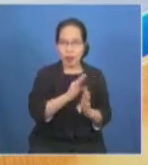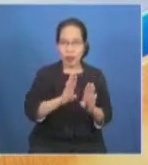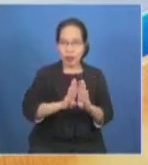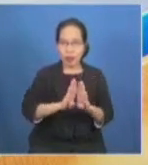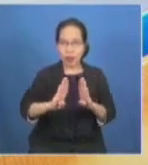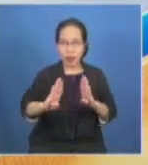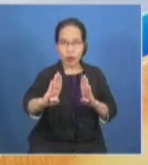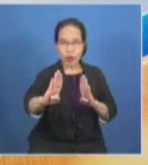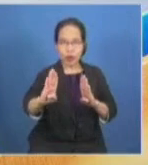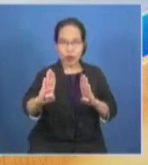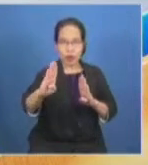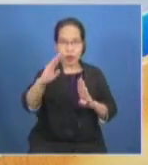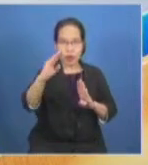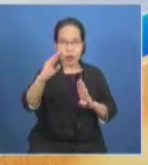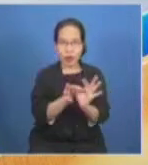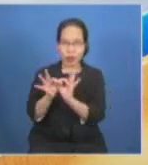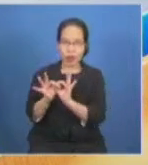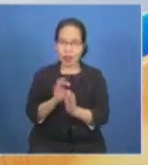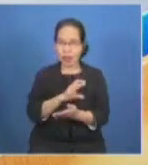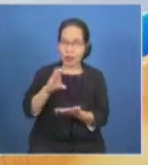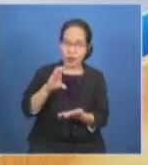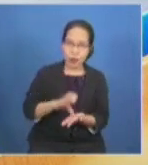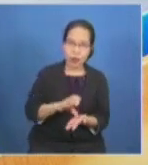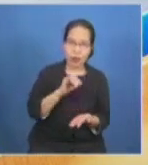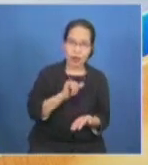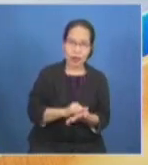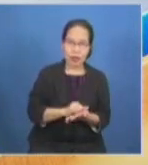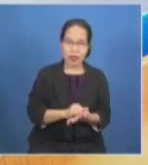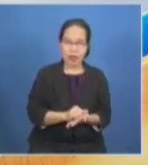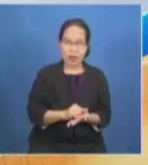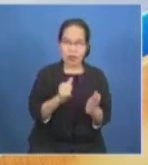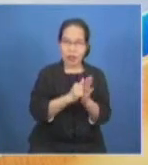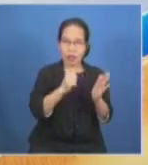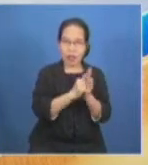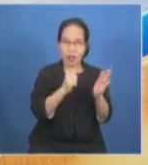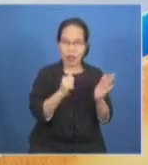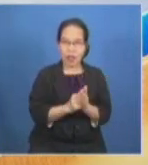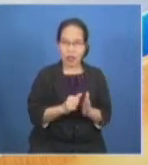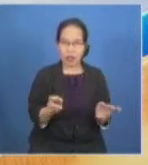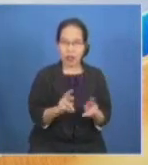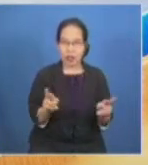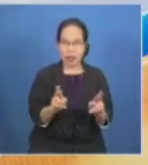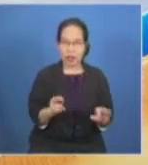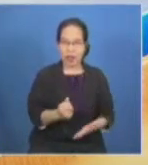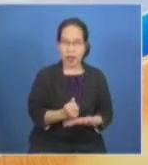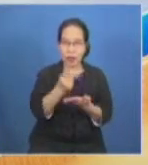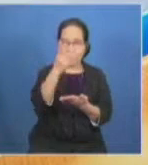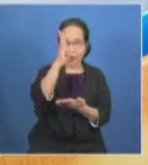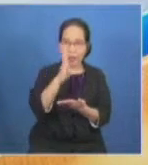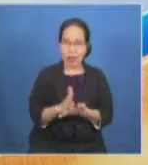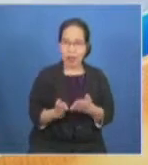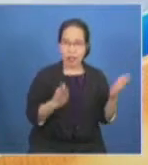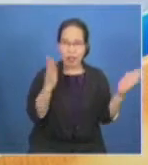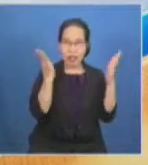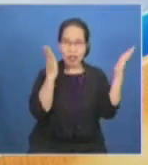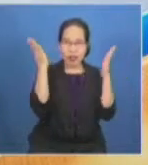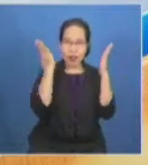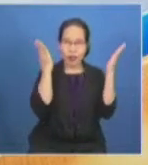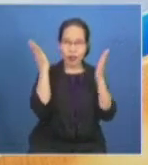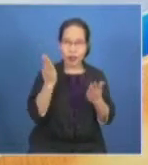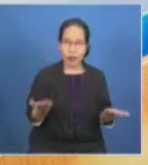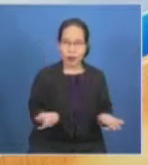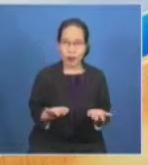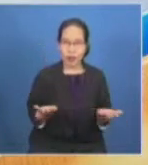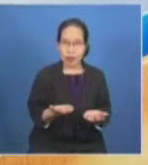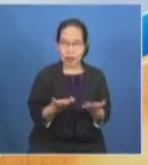you, the doors of our coordinating centers are open. And we are ready that with God's help